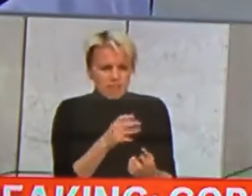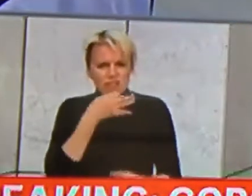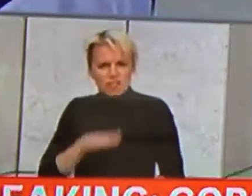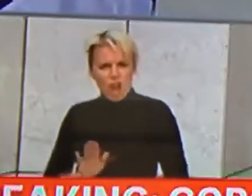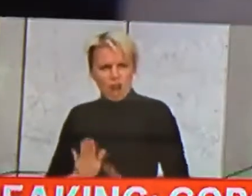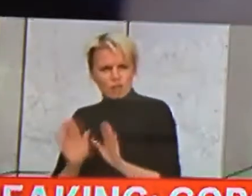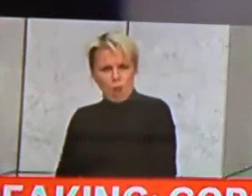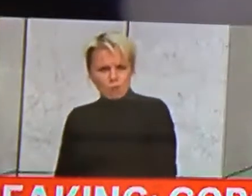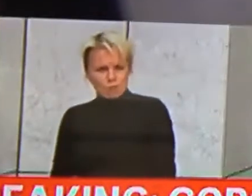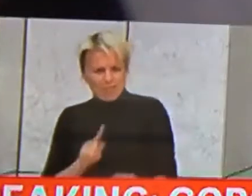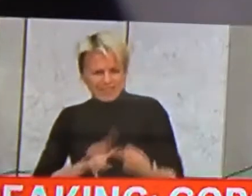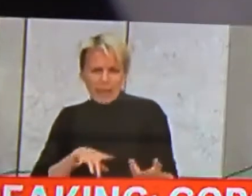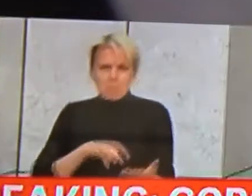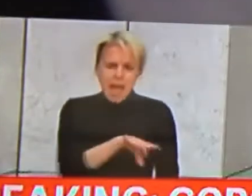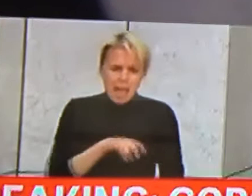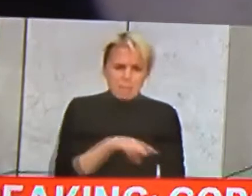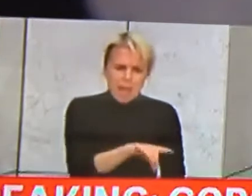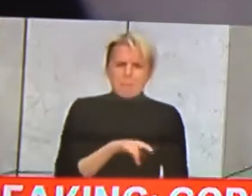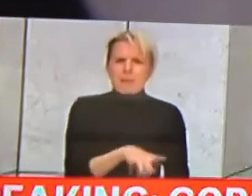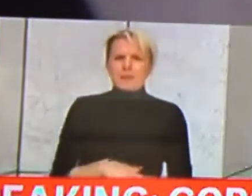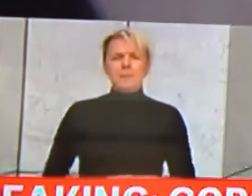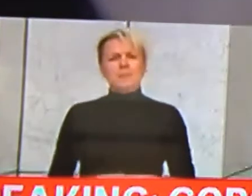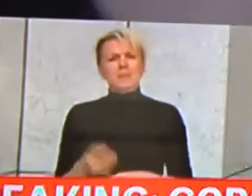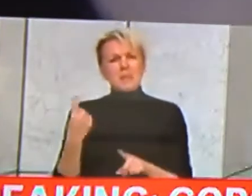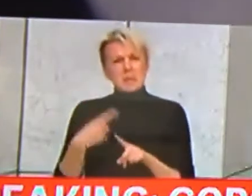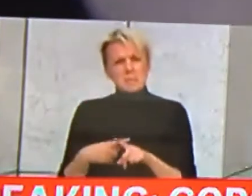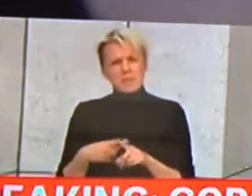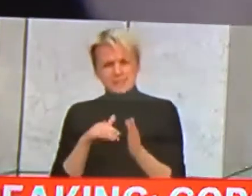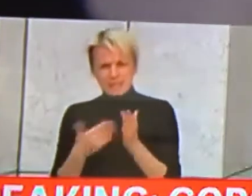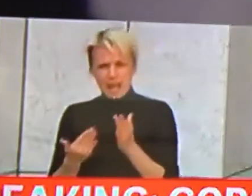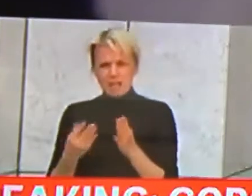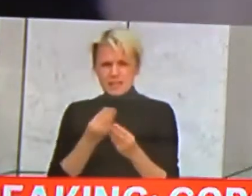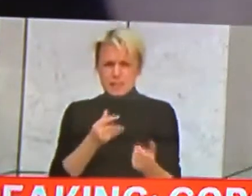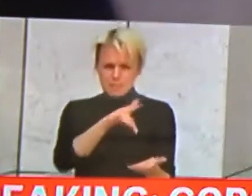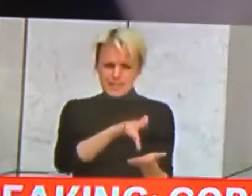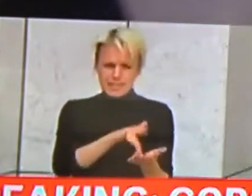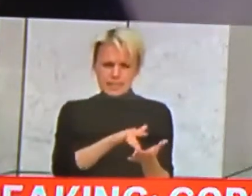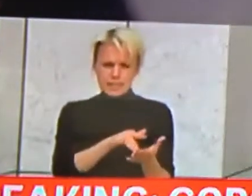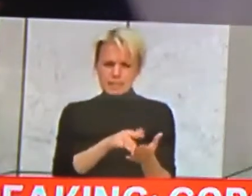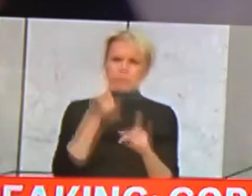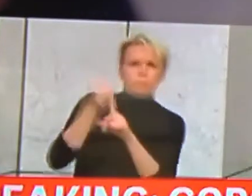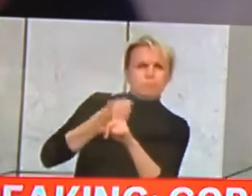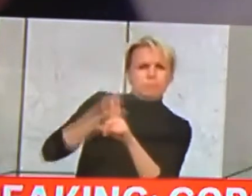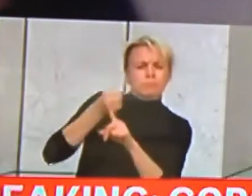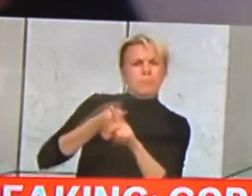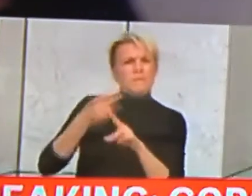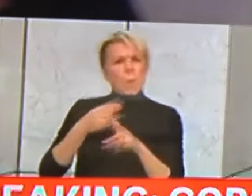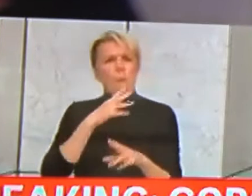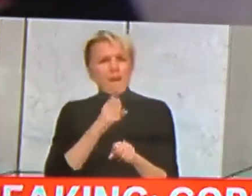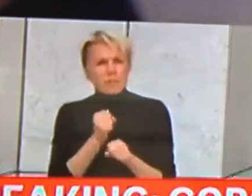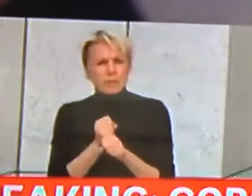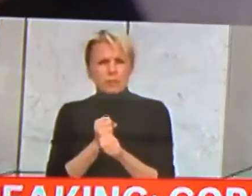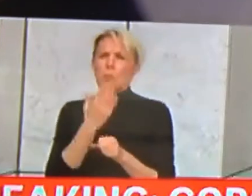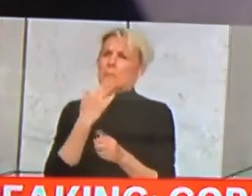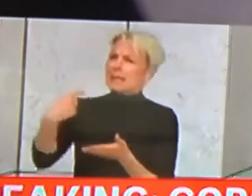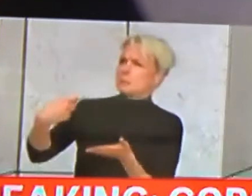you to guarantee a slice of that $9 billion in the childcare subsidy, so they can not only pay their staff but allow these parents not to